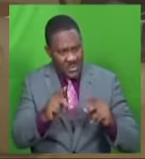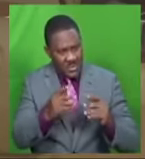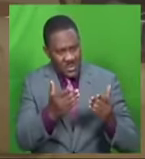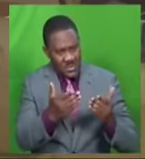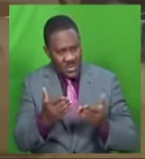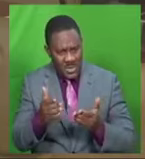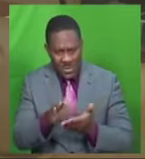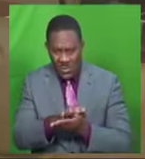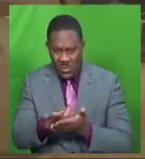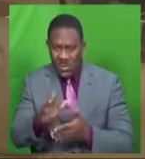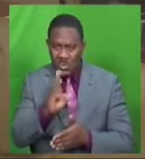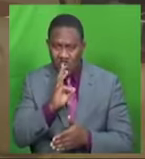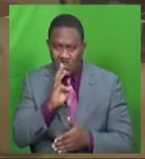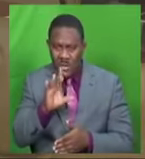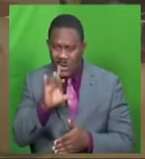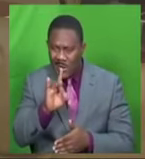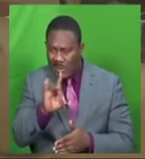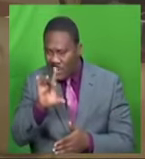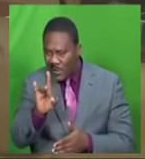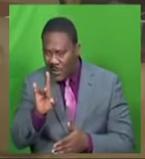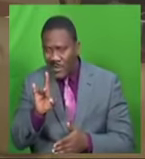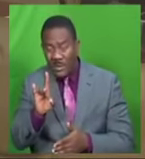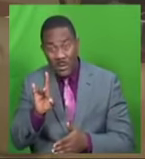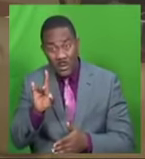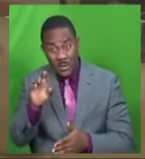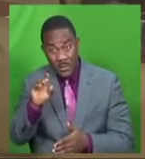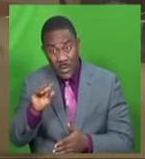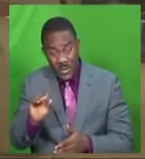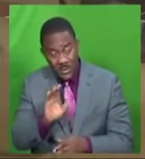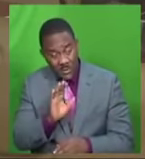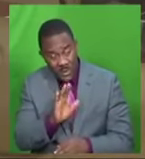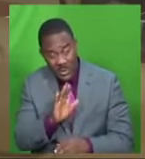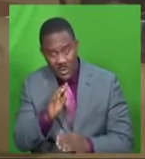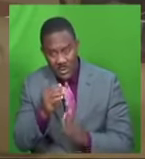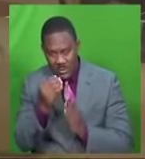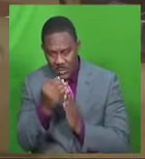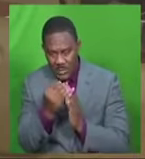so that donors should give 88% of your budget.